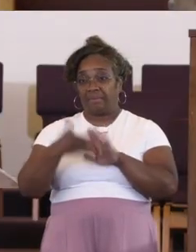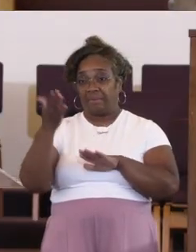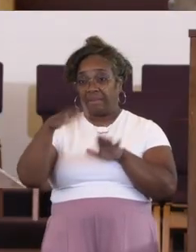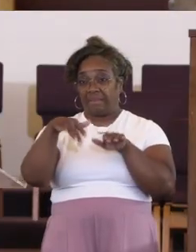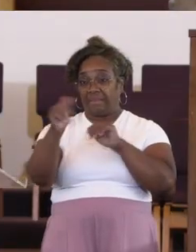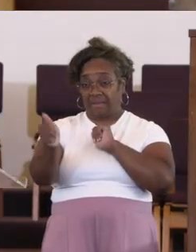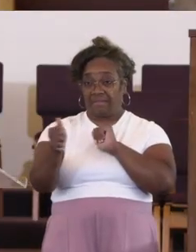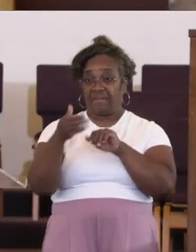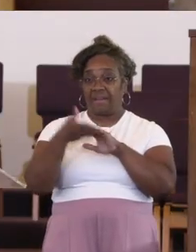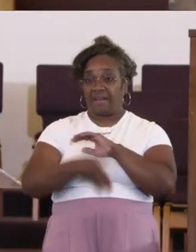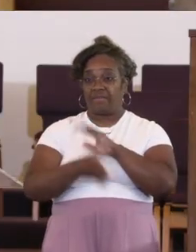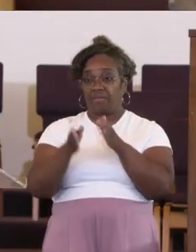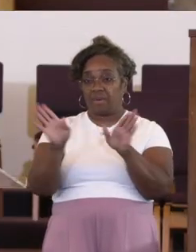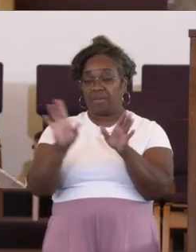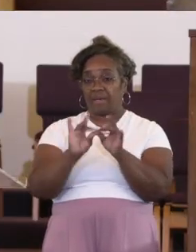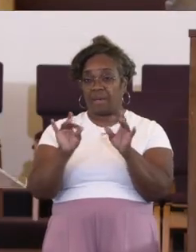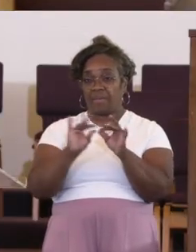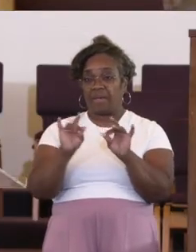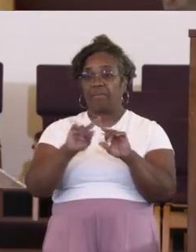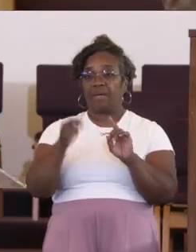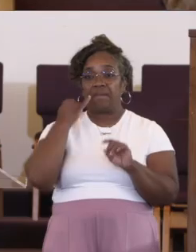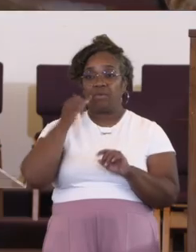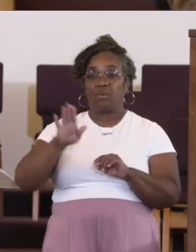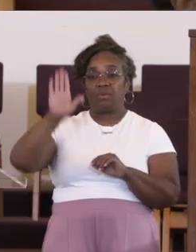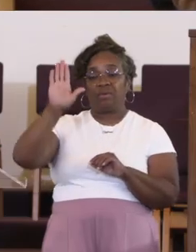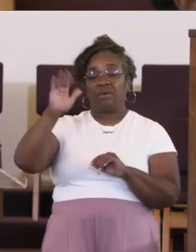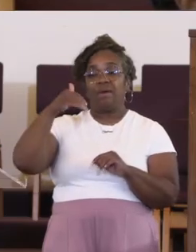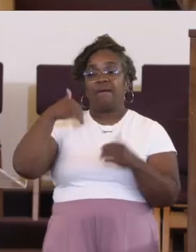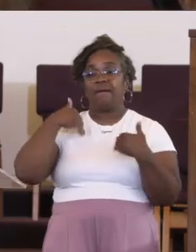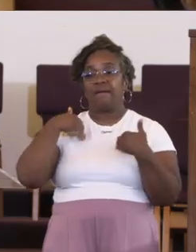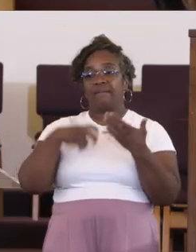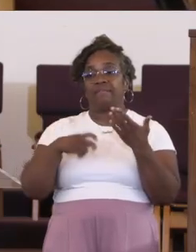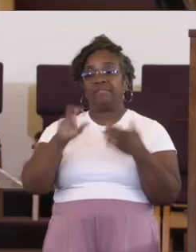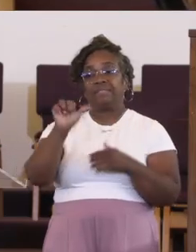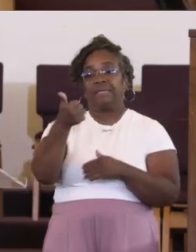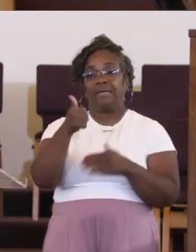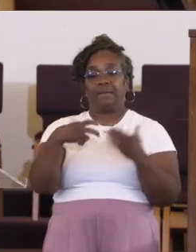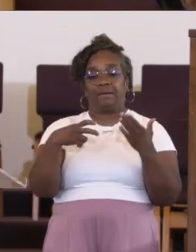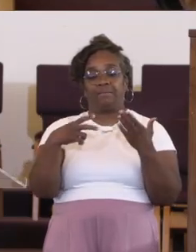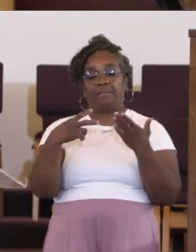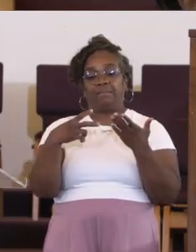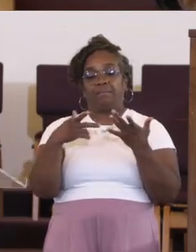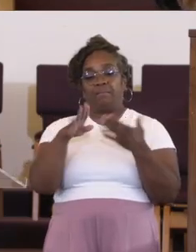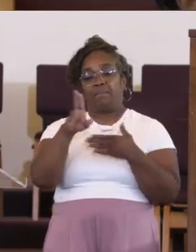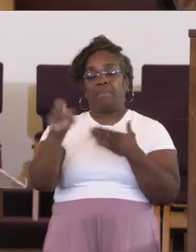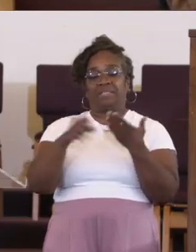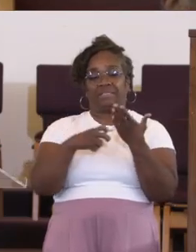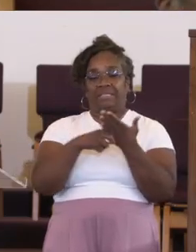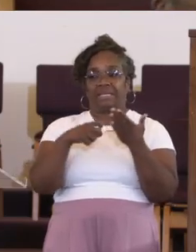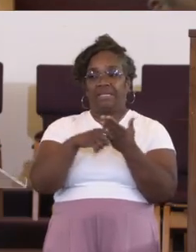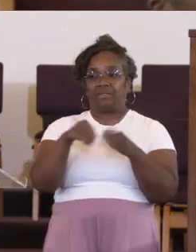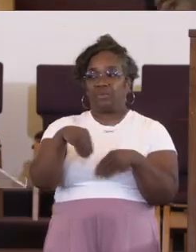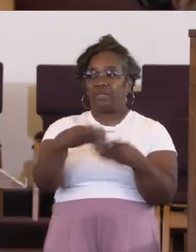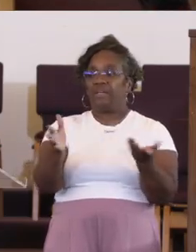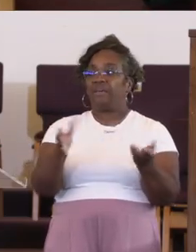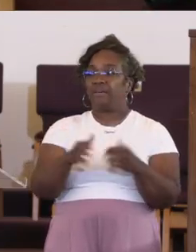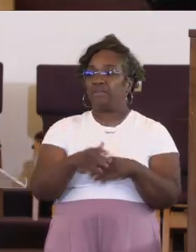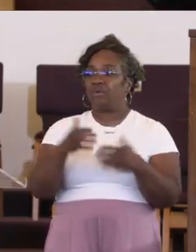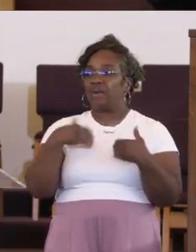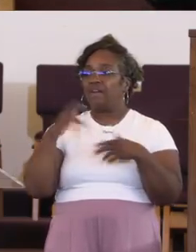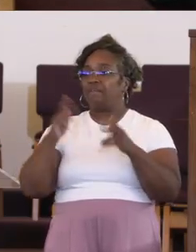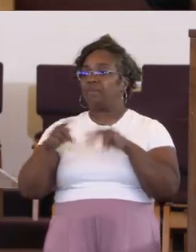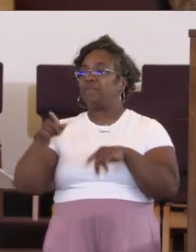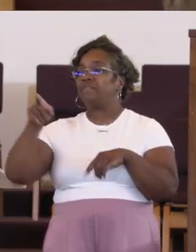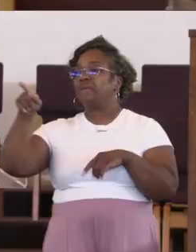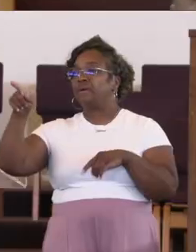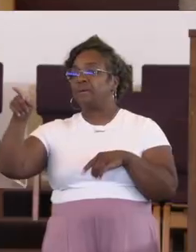quick, I'll give you 10 bus tickets to be a blessing to someone else who takes the bus. You got a taker back here.